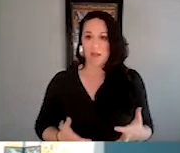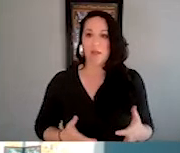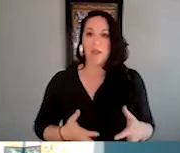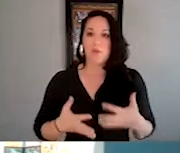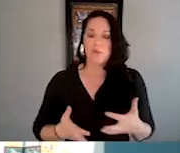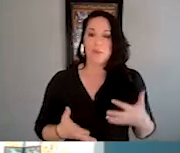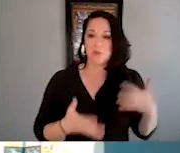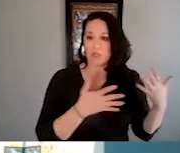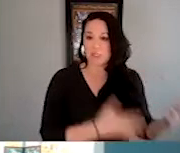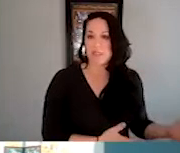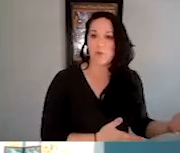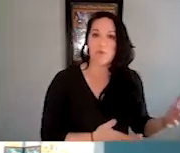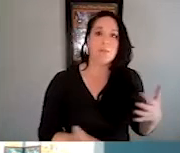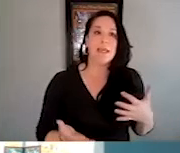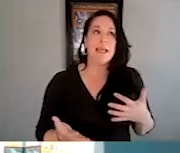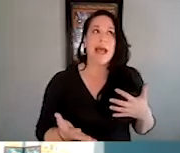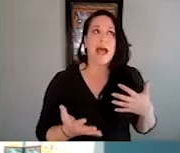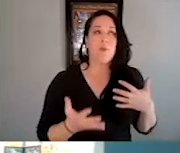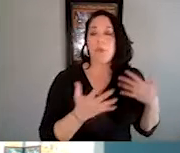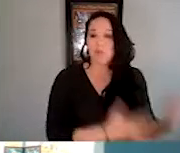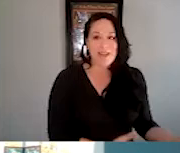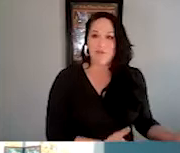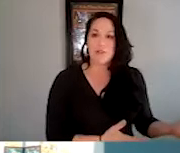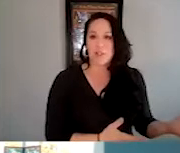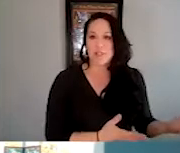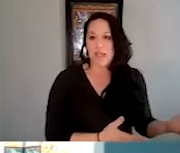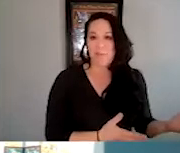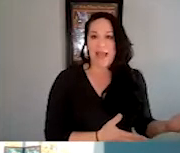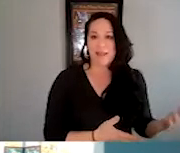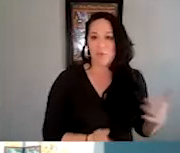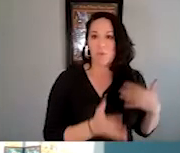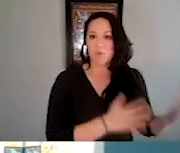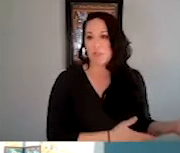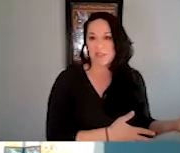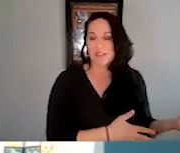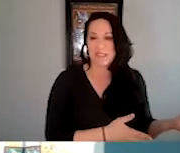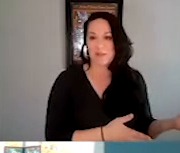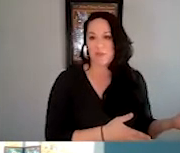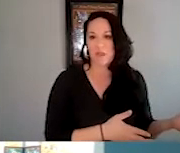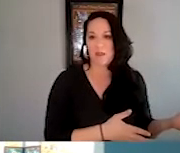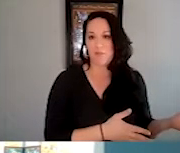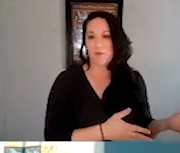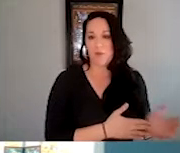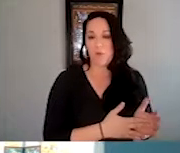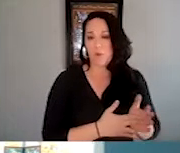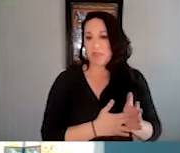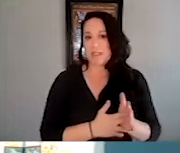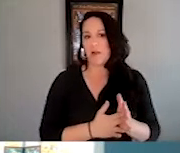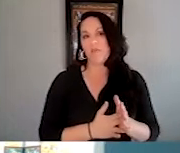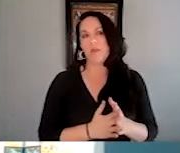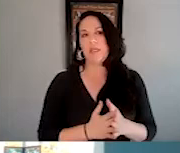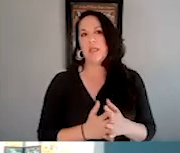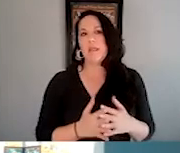was struggling with a prescription drug substance problem, we would have never started to unpack what we were starting to see with